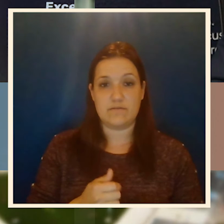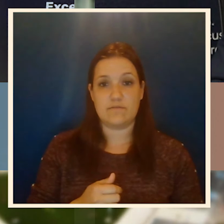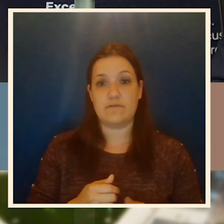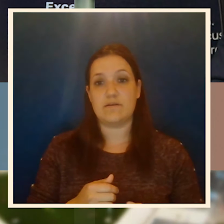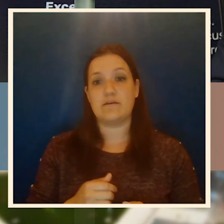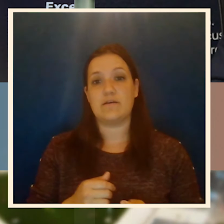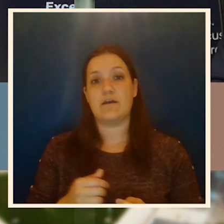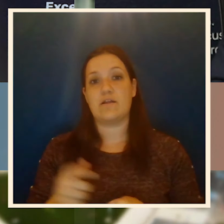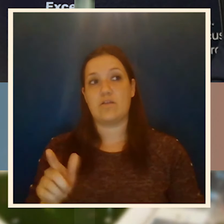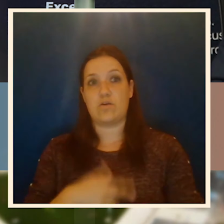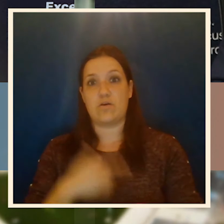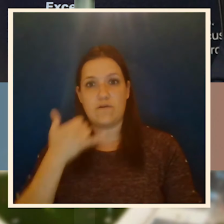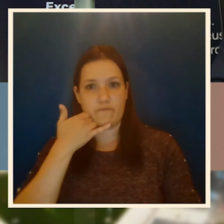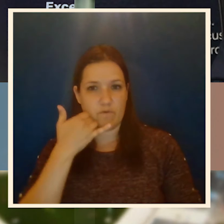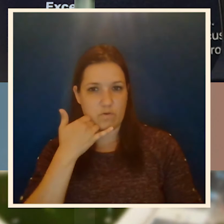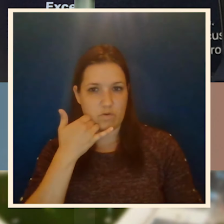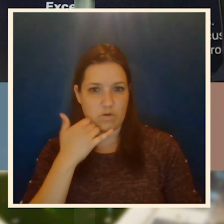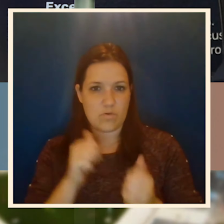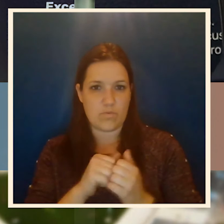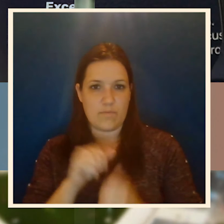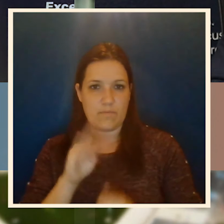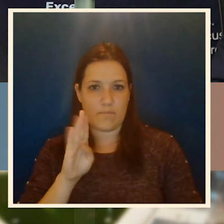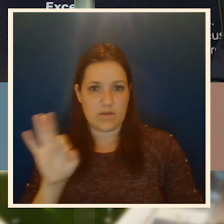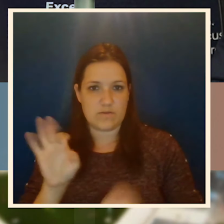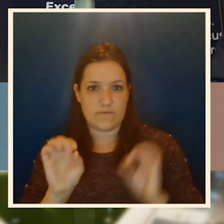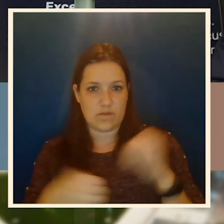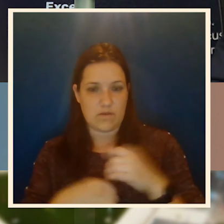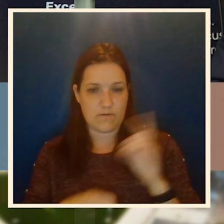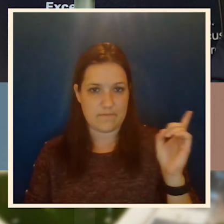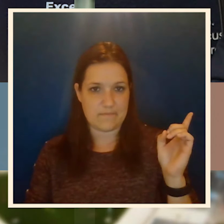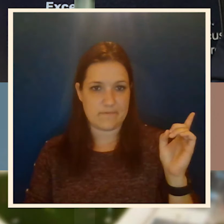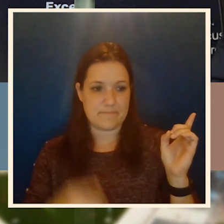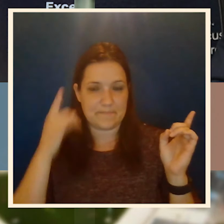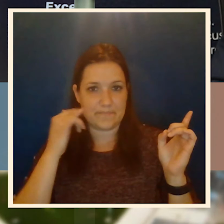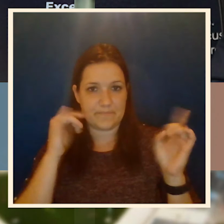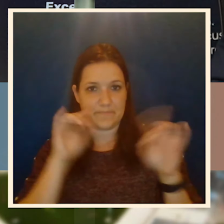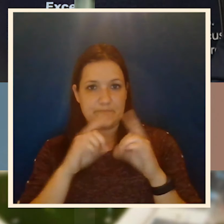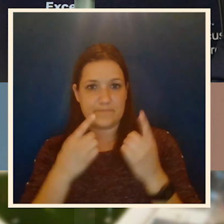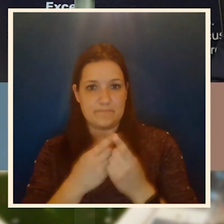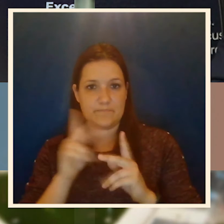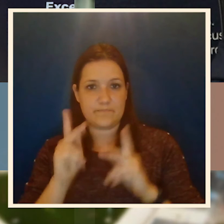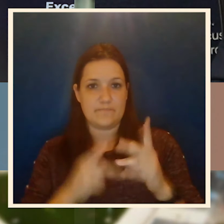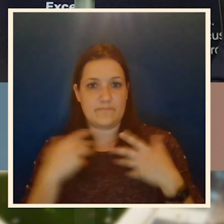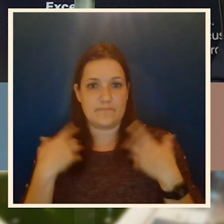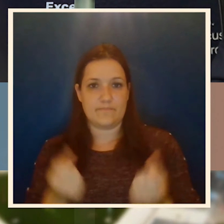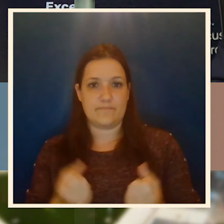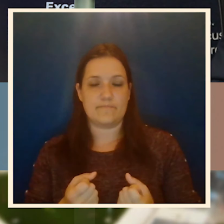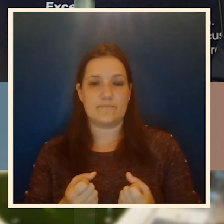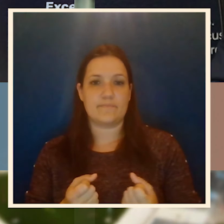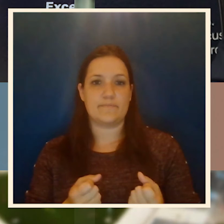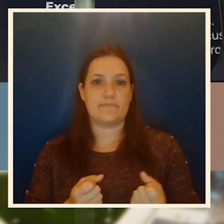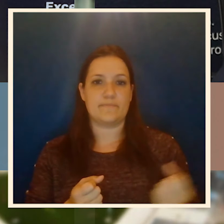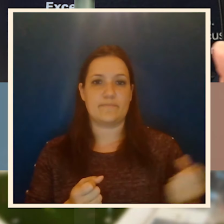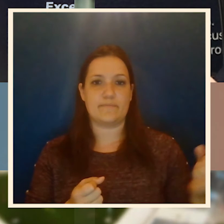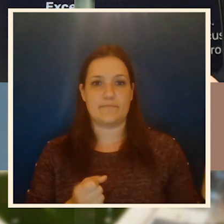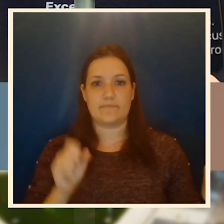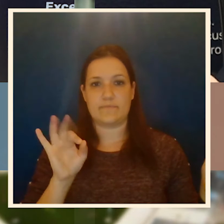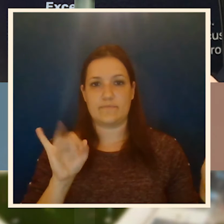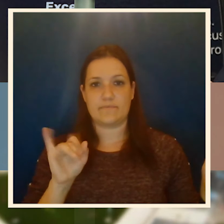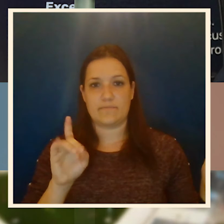lengthy phone call with the Bakersfield office of the California Department of Public Health, which is the